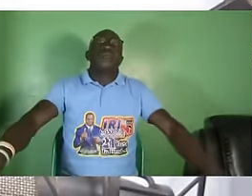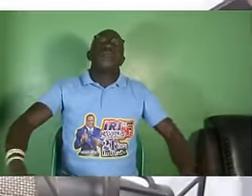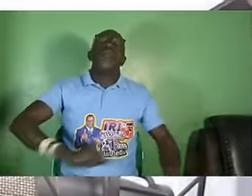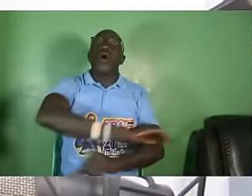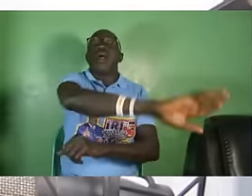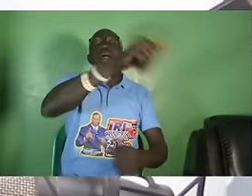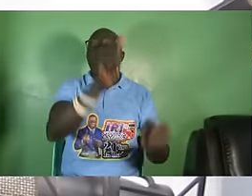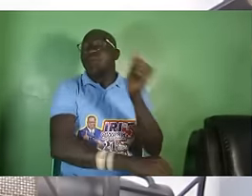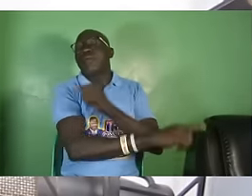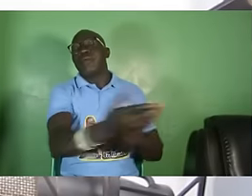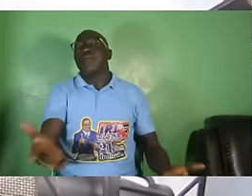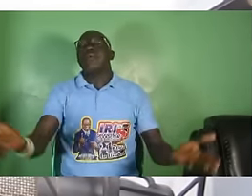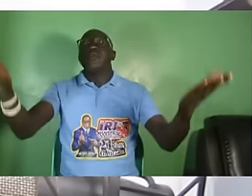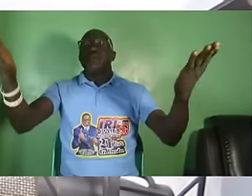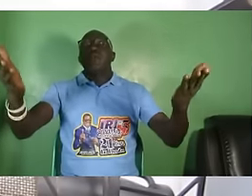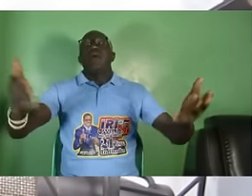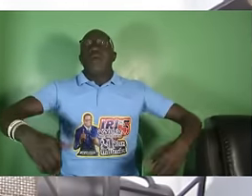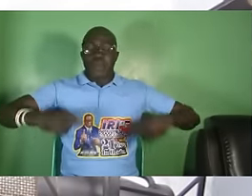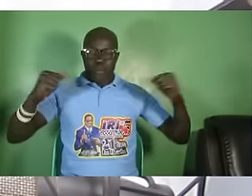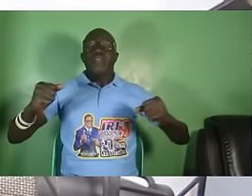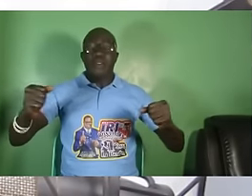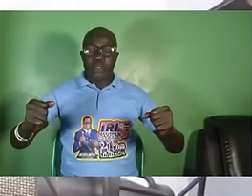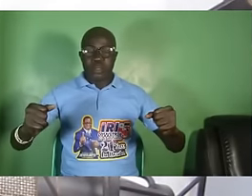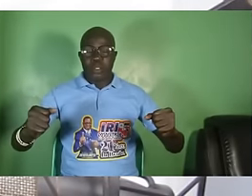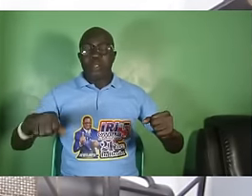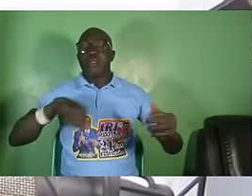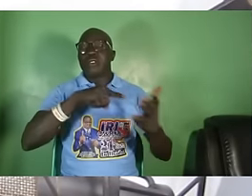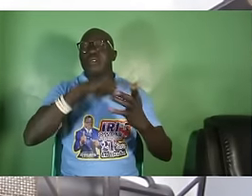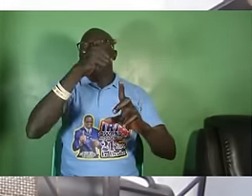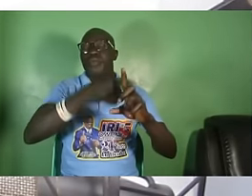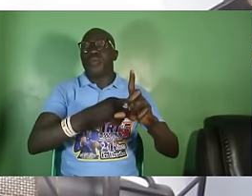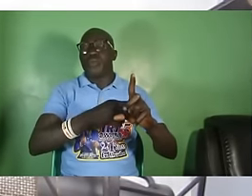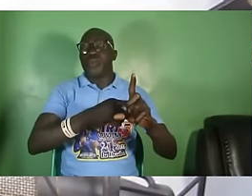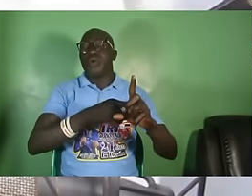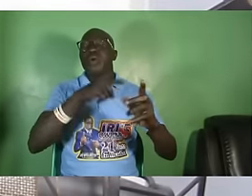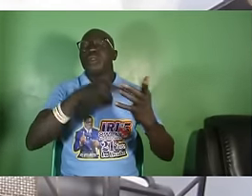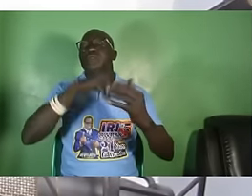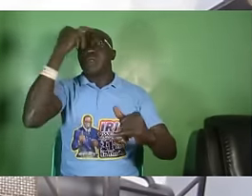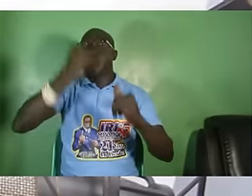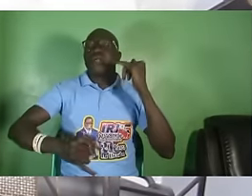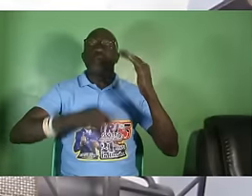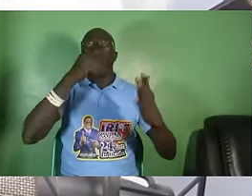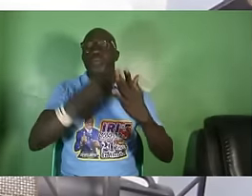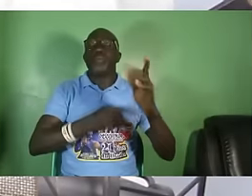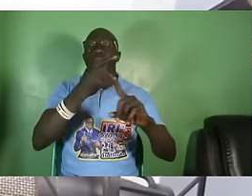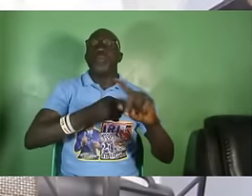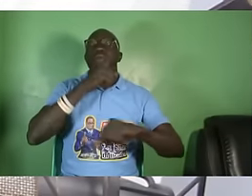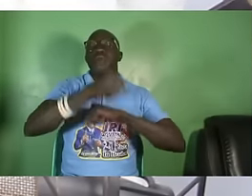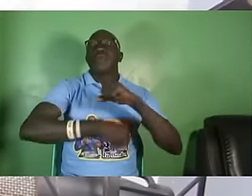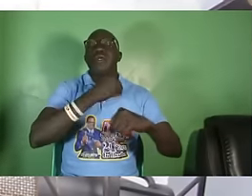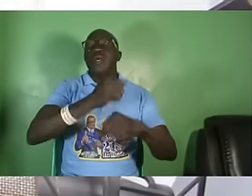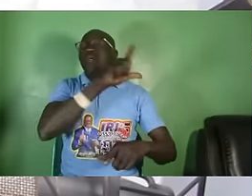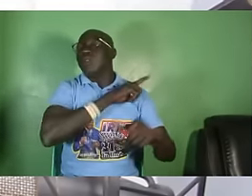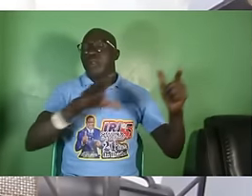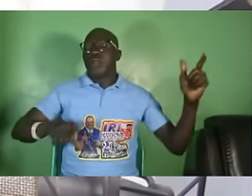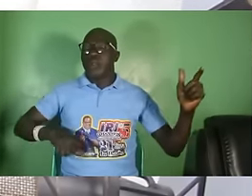Gbogbo eyan gbo soke. Lift up your hands and I'm up with that bag. Your prayer is healed. Osu yi. This month. Osu to kain no lore. The last month of the year. Olorun